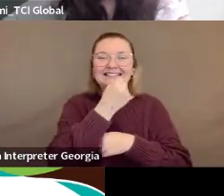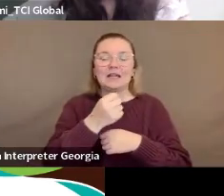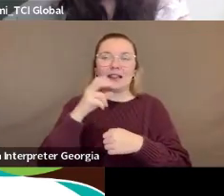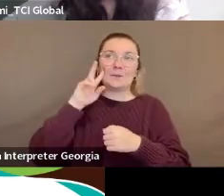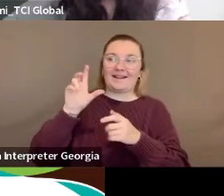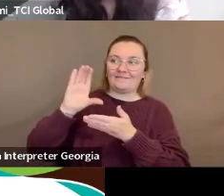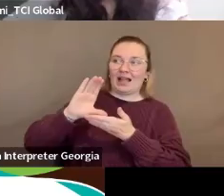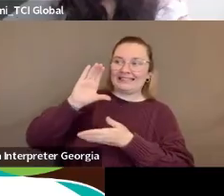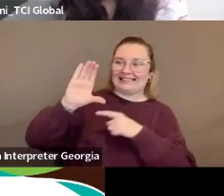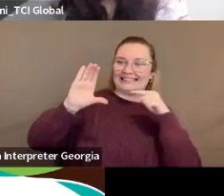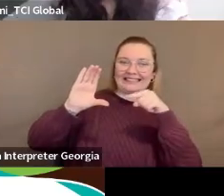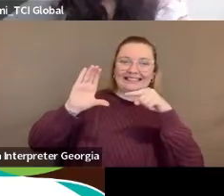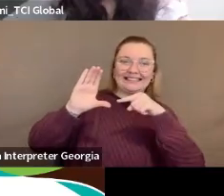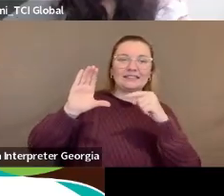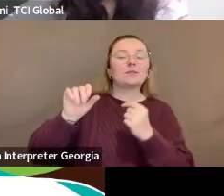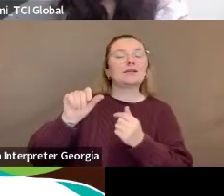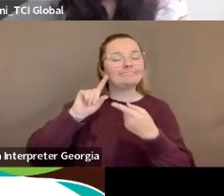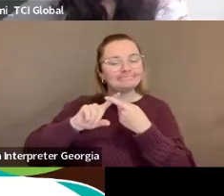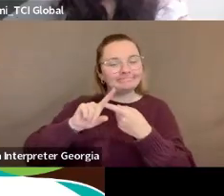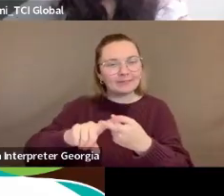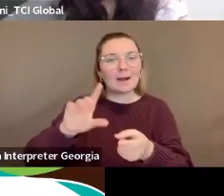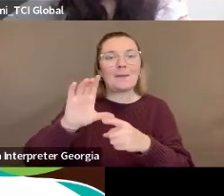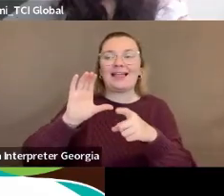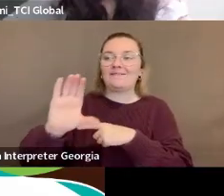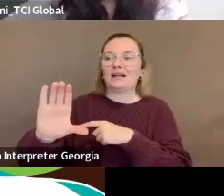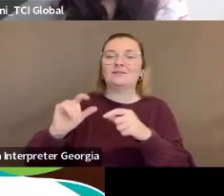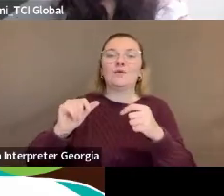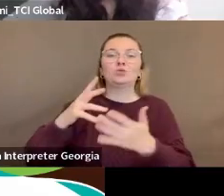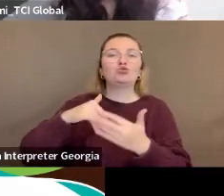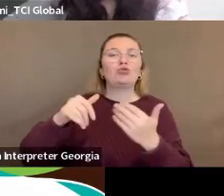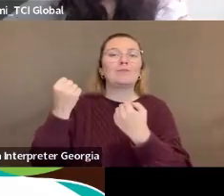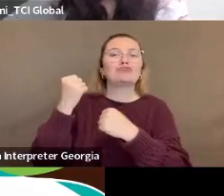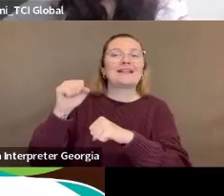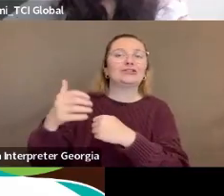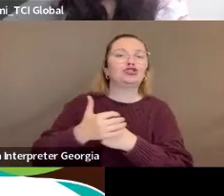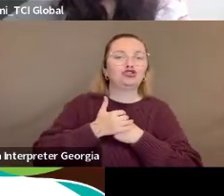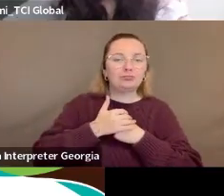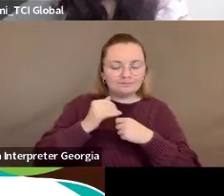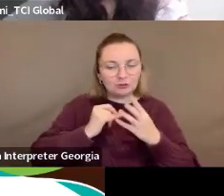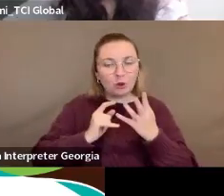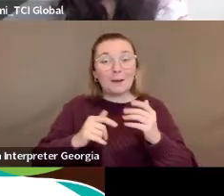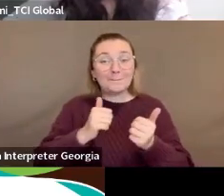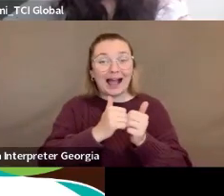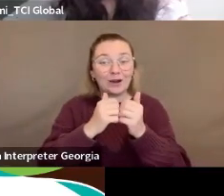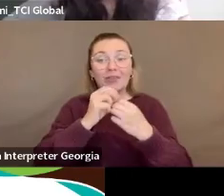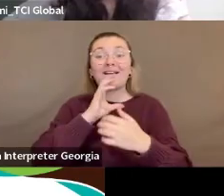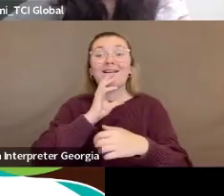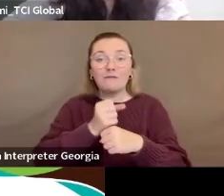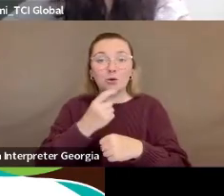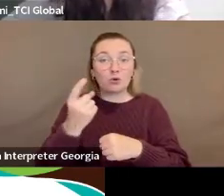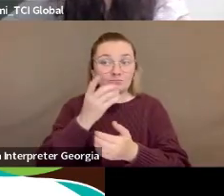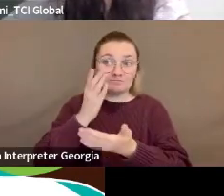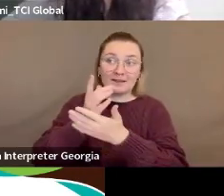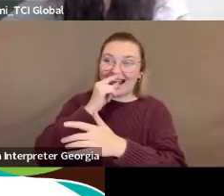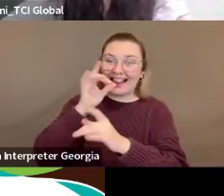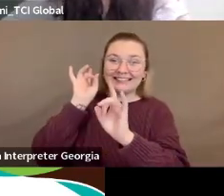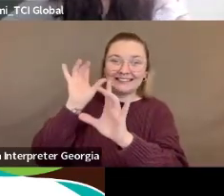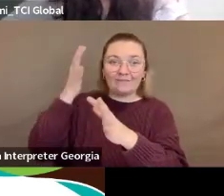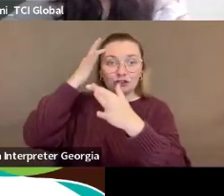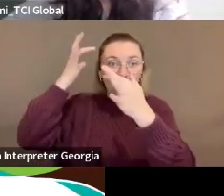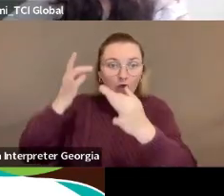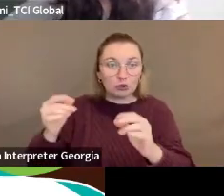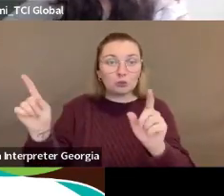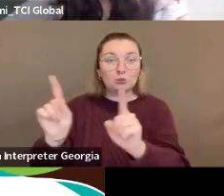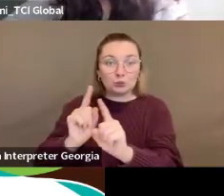to fund services and to fund social protection. So therefore, we partner with governments who are sovereign to help align their